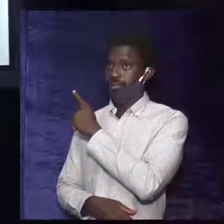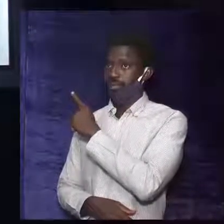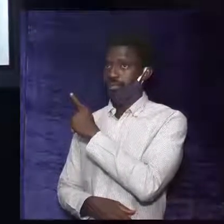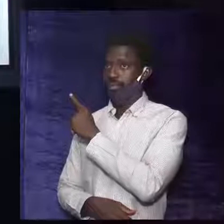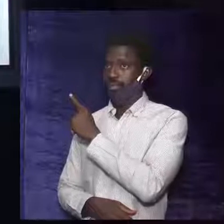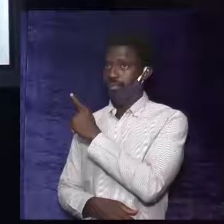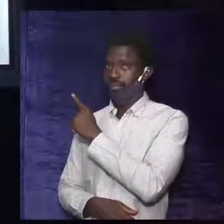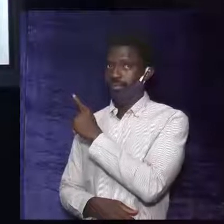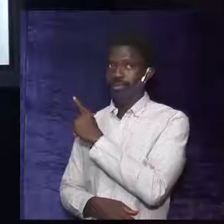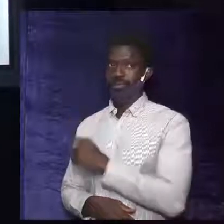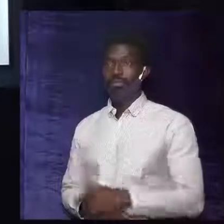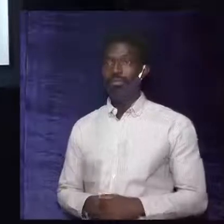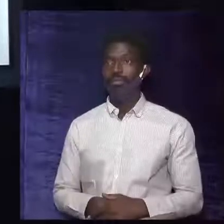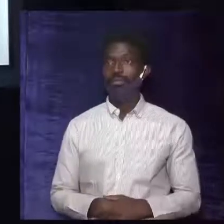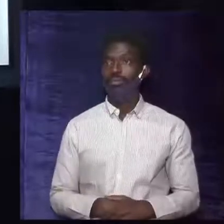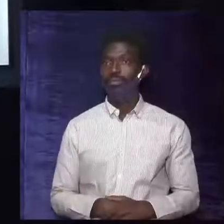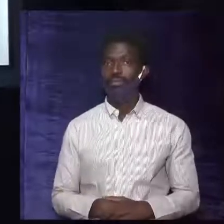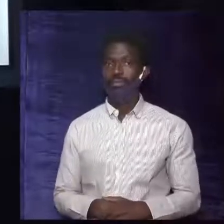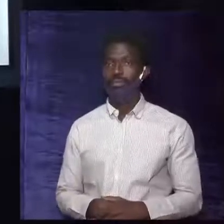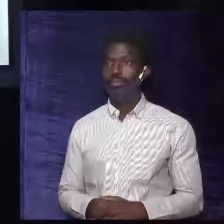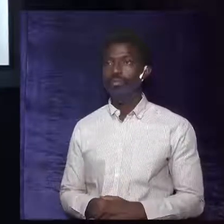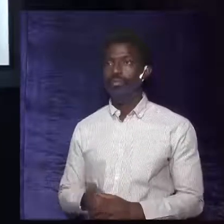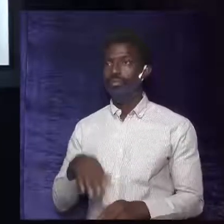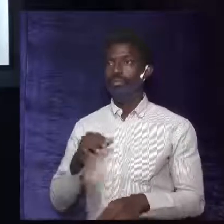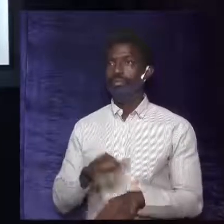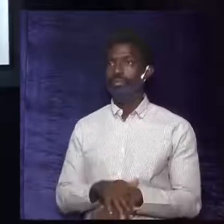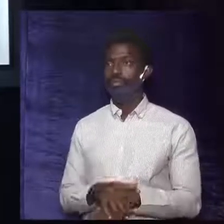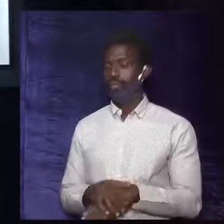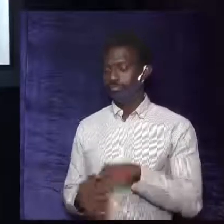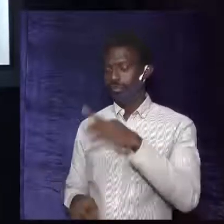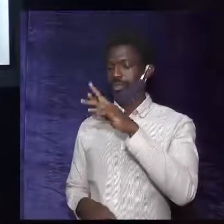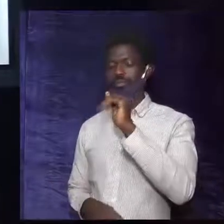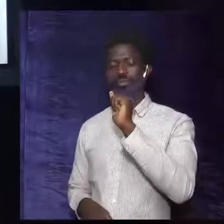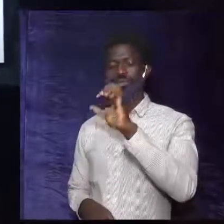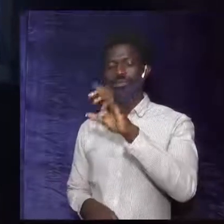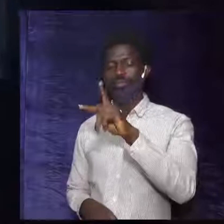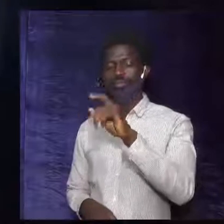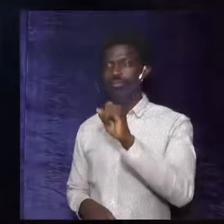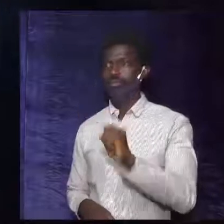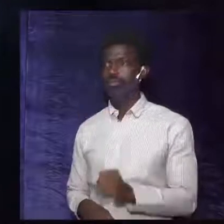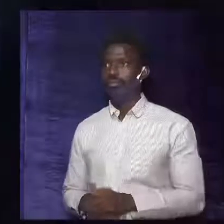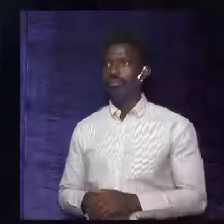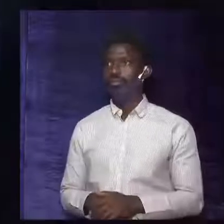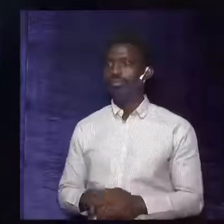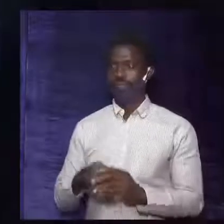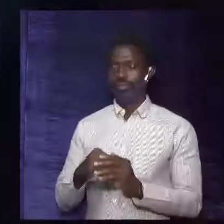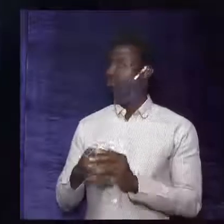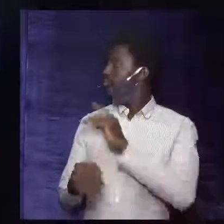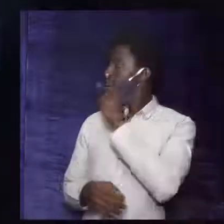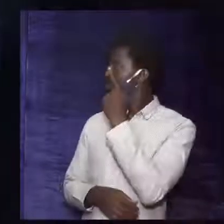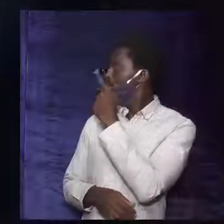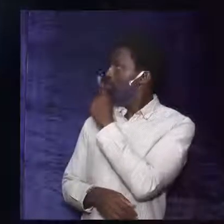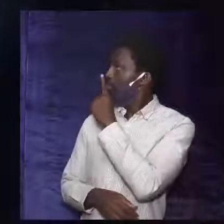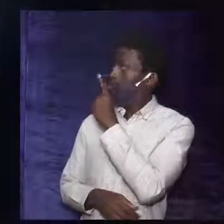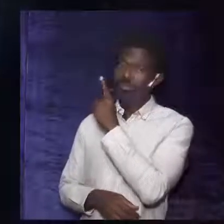on the race tracks, you know, parallel lines. On, you know, power racks, on the bricks along your